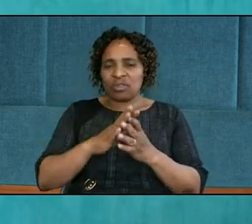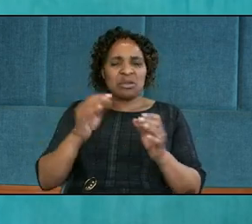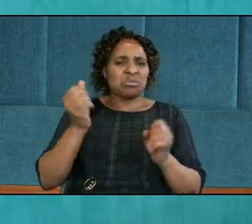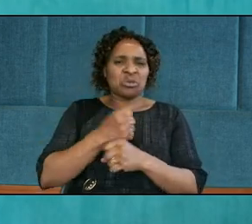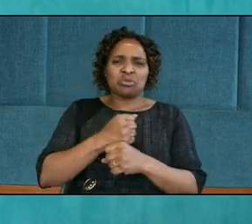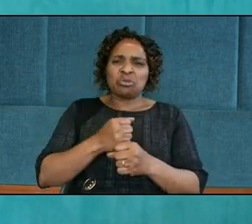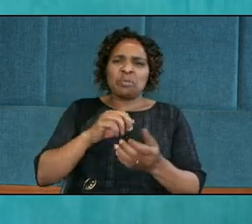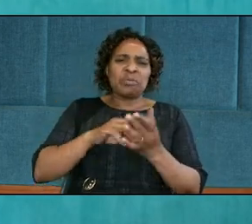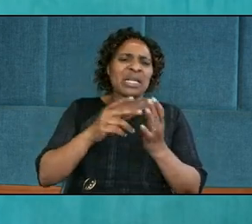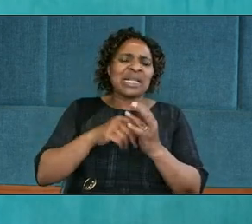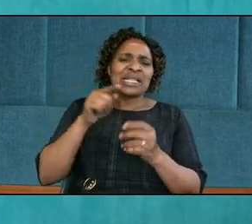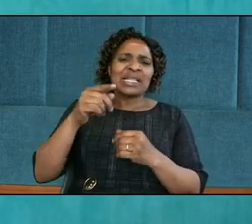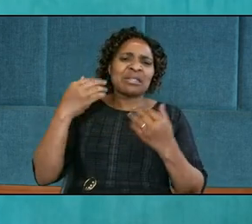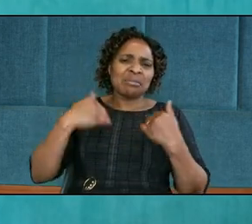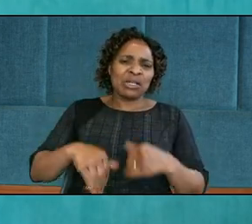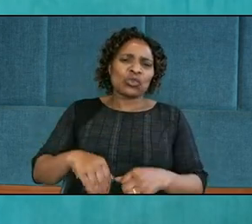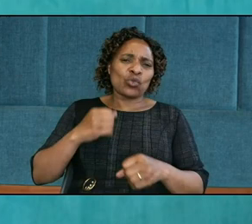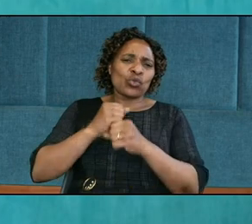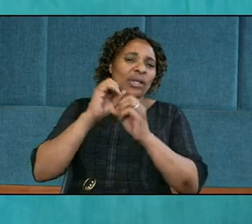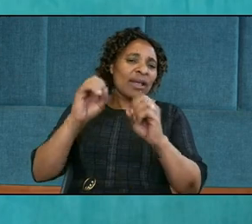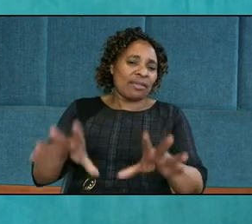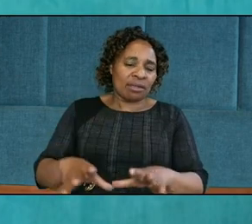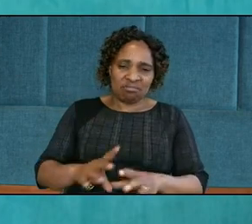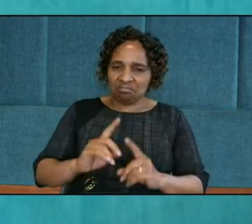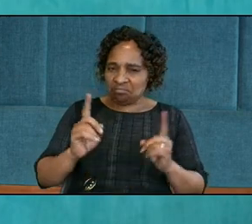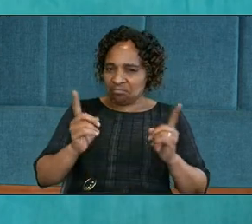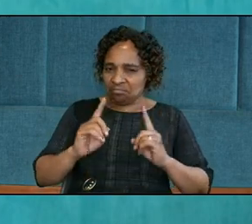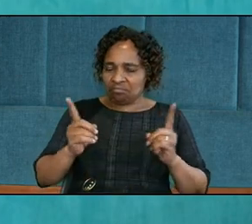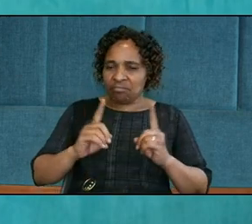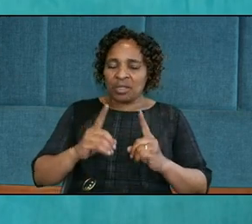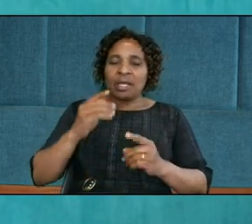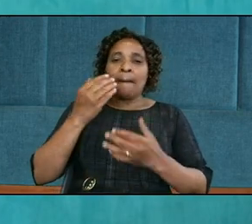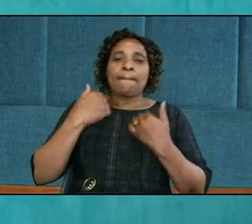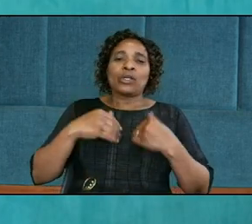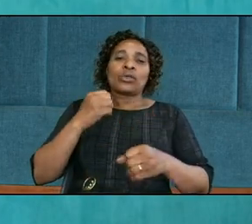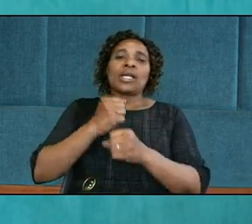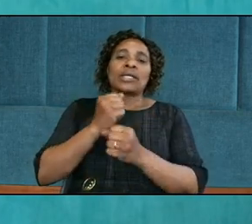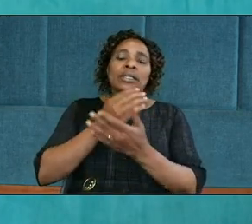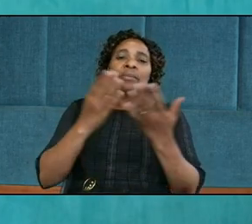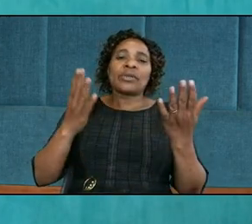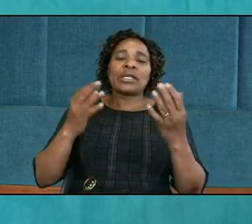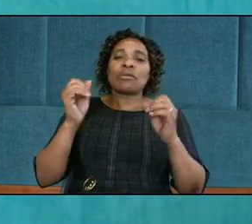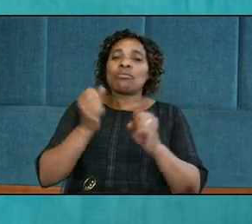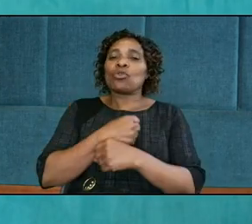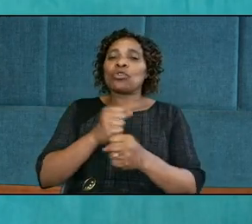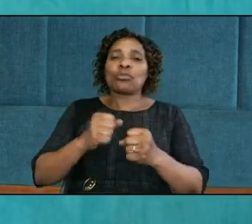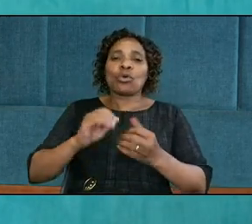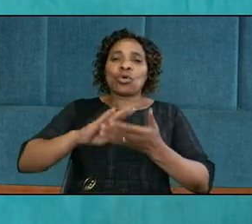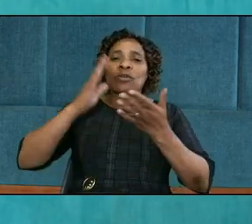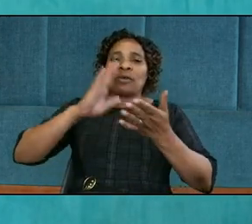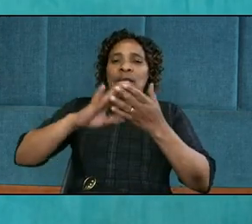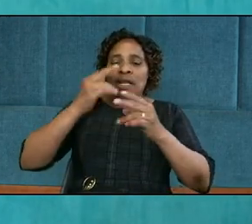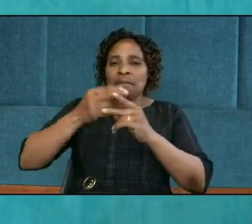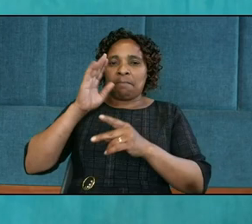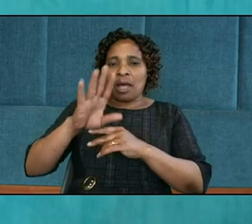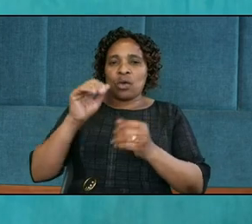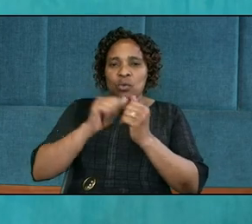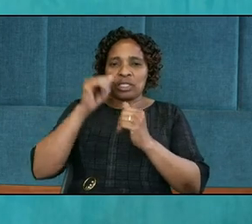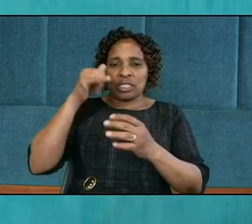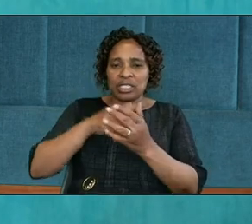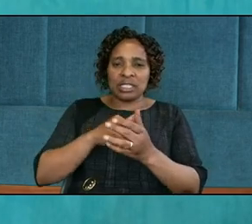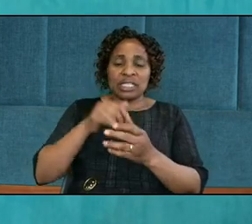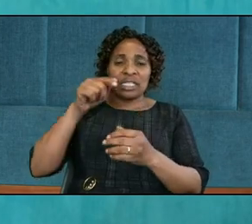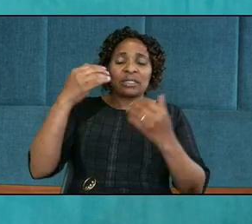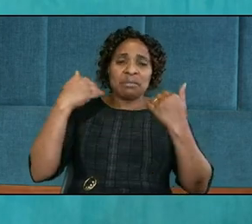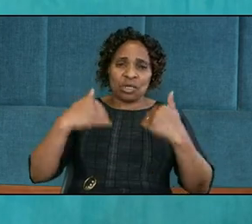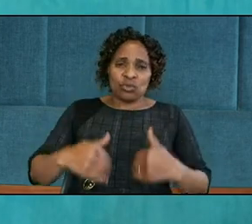doesn't mean that that person is doing nothing. That person does something, but does not glorify their name with it. That person